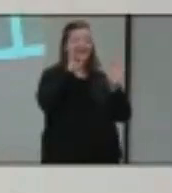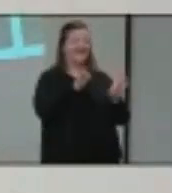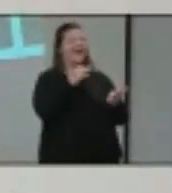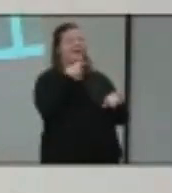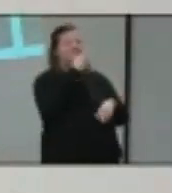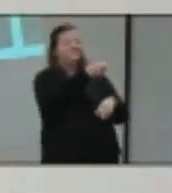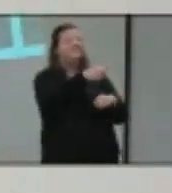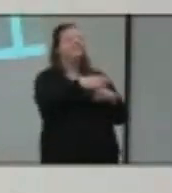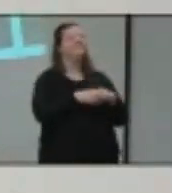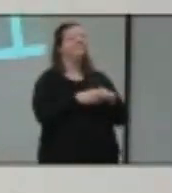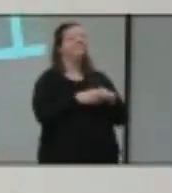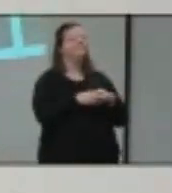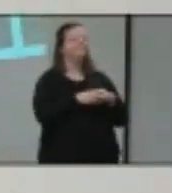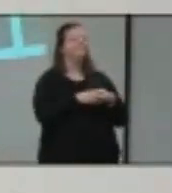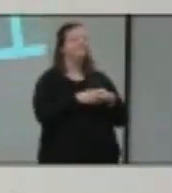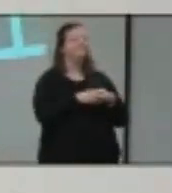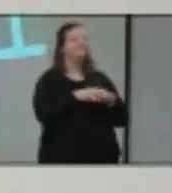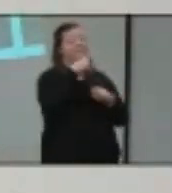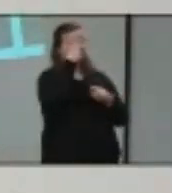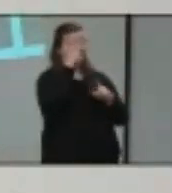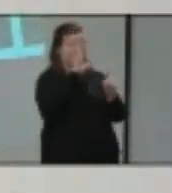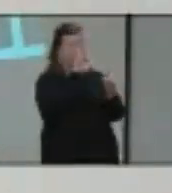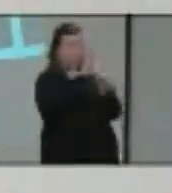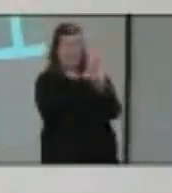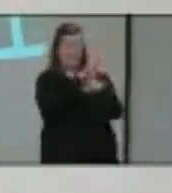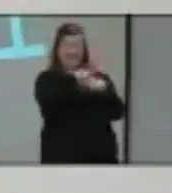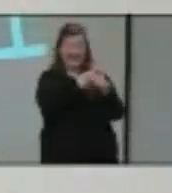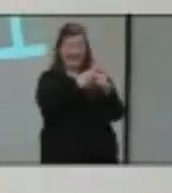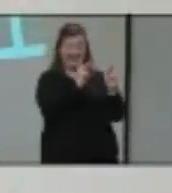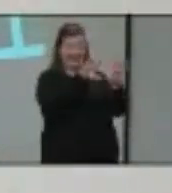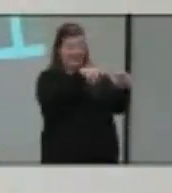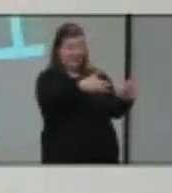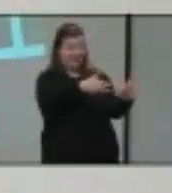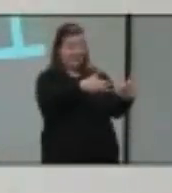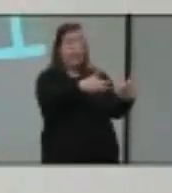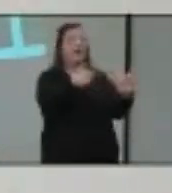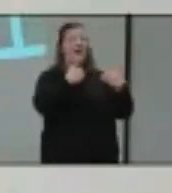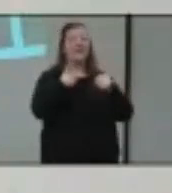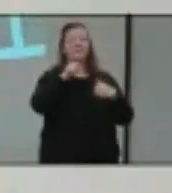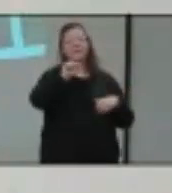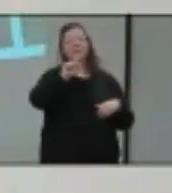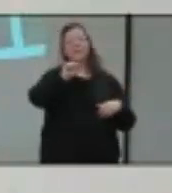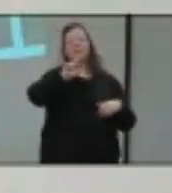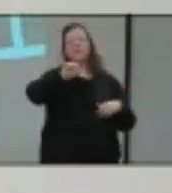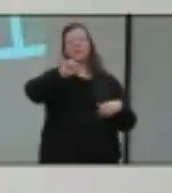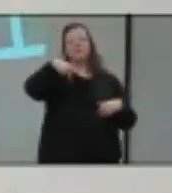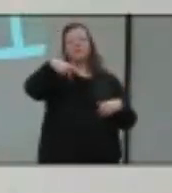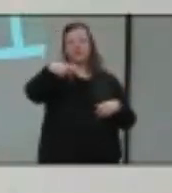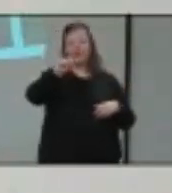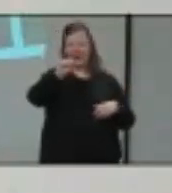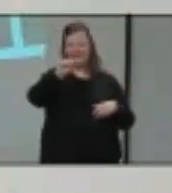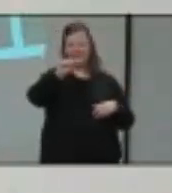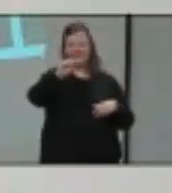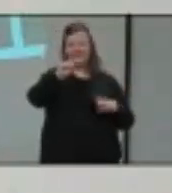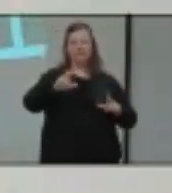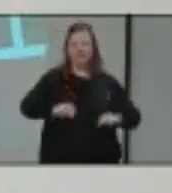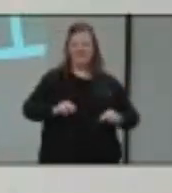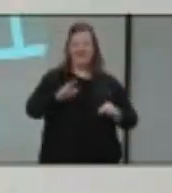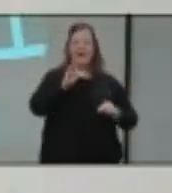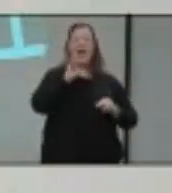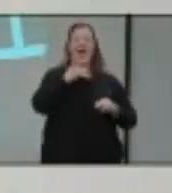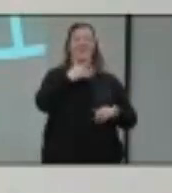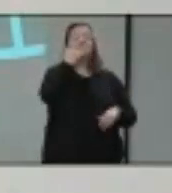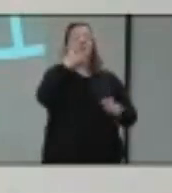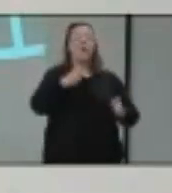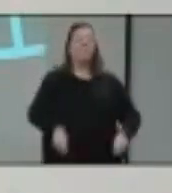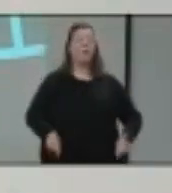said, because your kind have the straps on them, they tend to fall off my behind. Mine are the pull-up